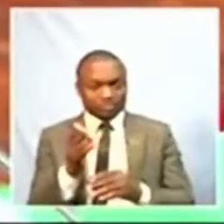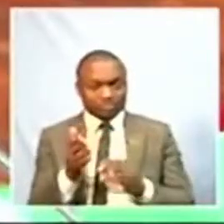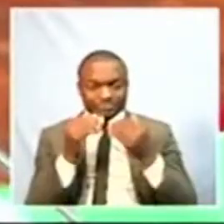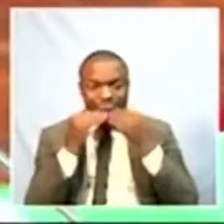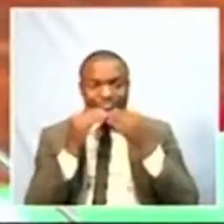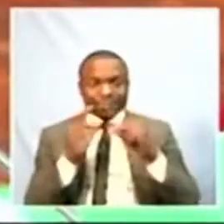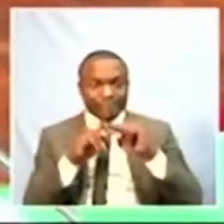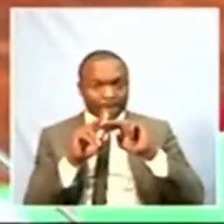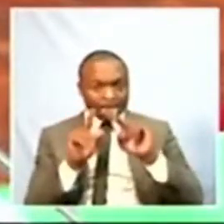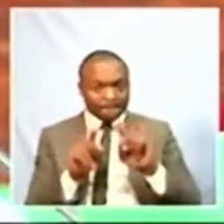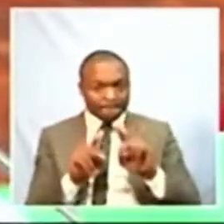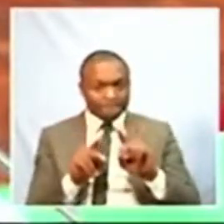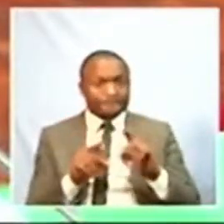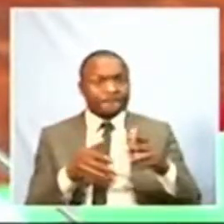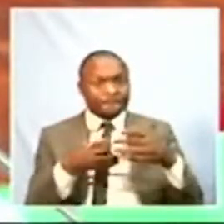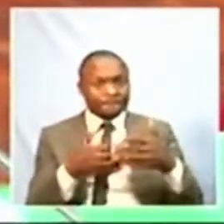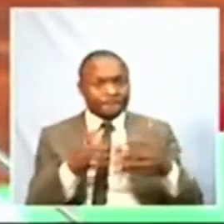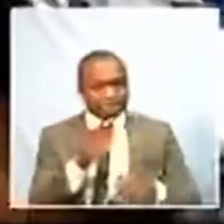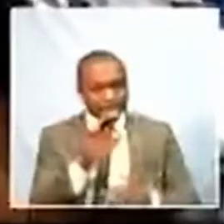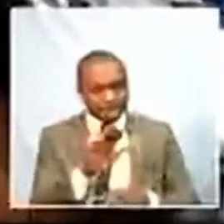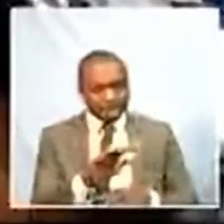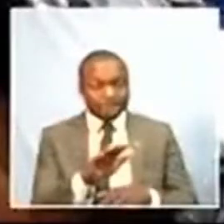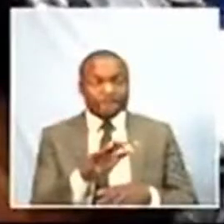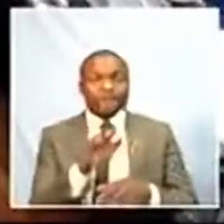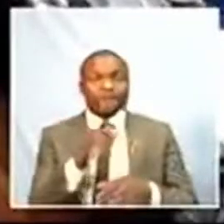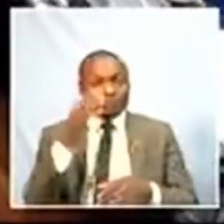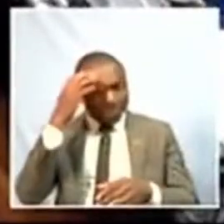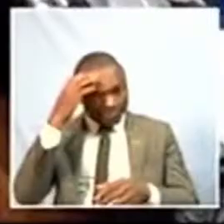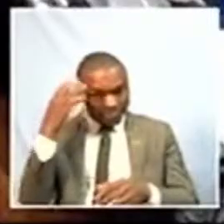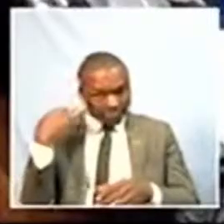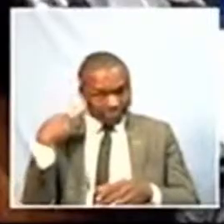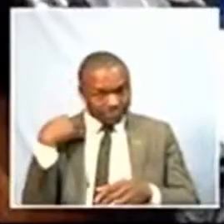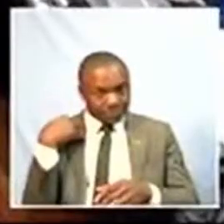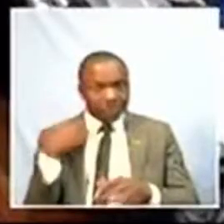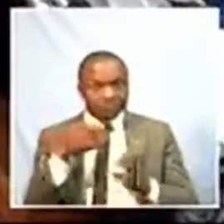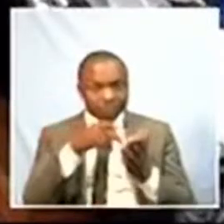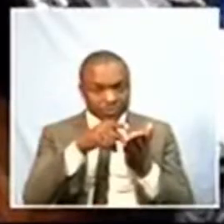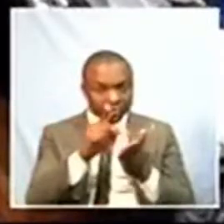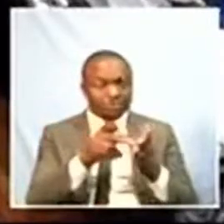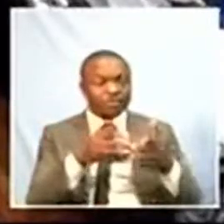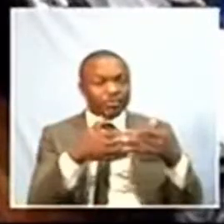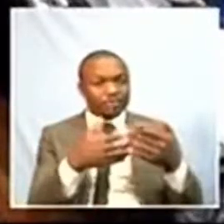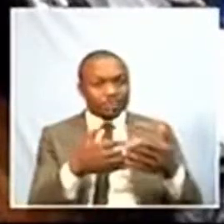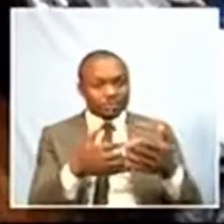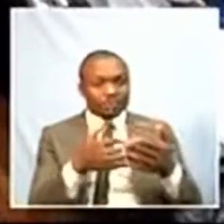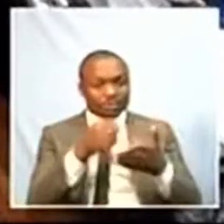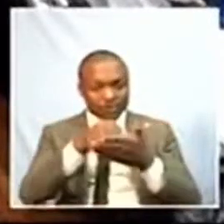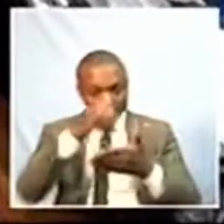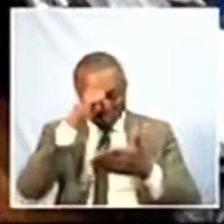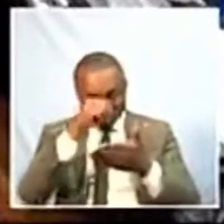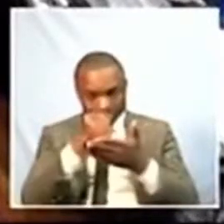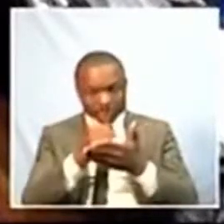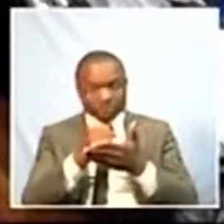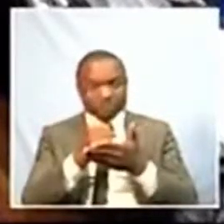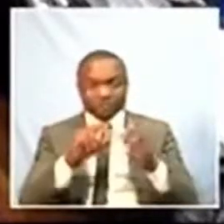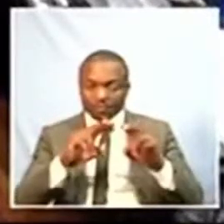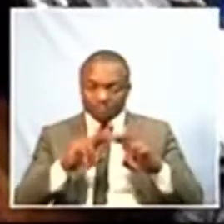Thank you, Chair. The documents are available at the office, the payment vouchers as well as the student verification list.